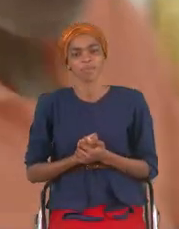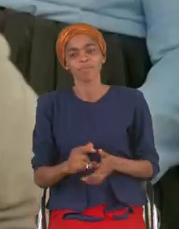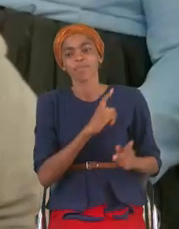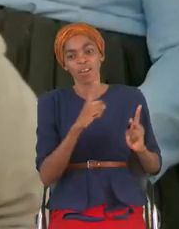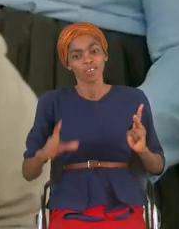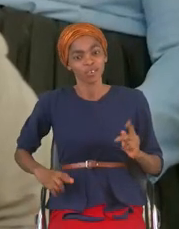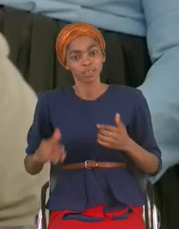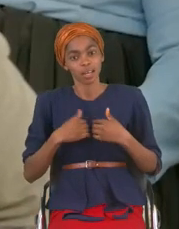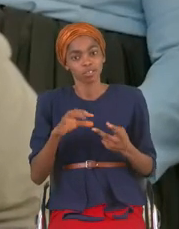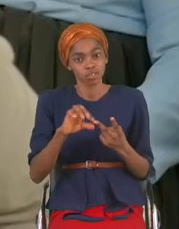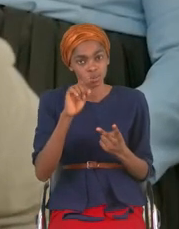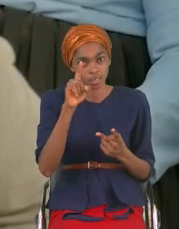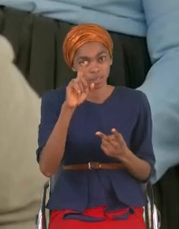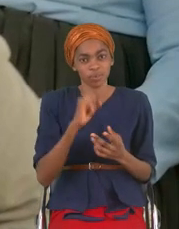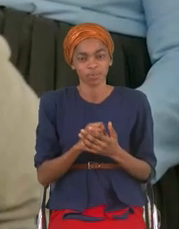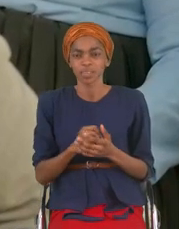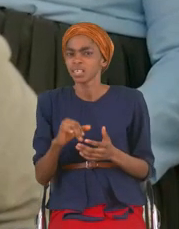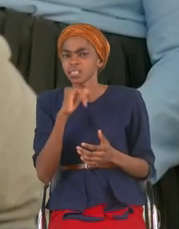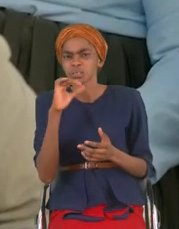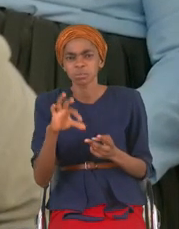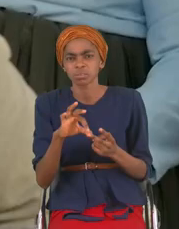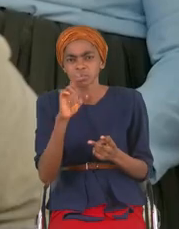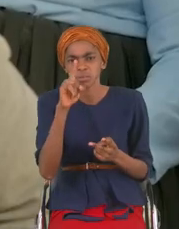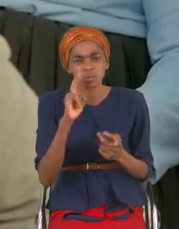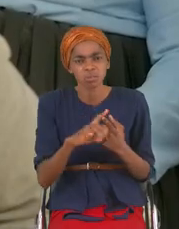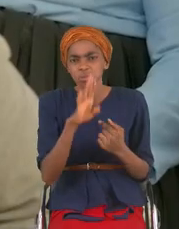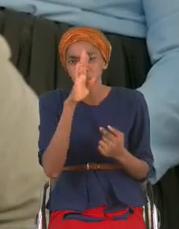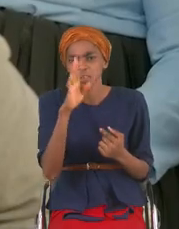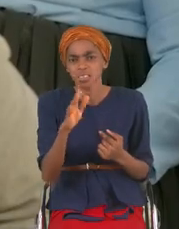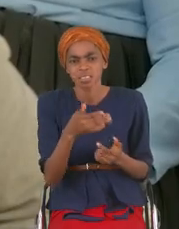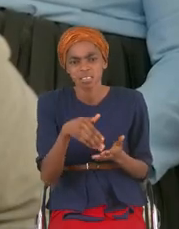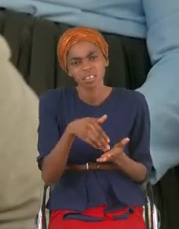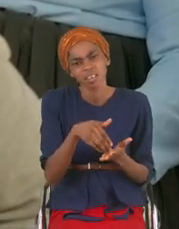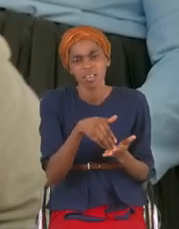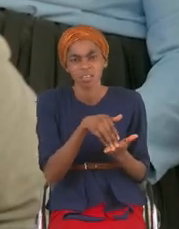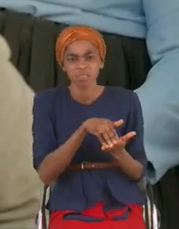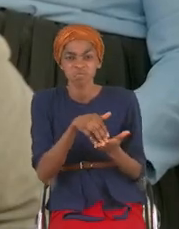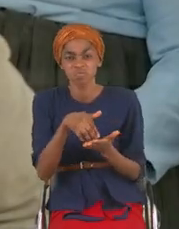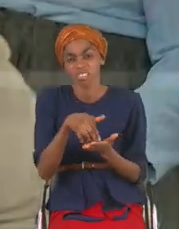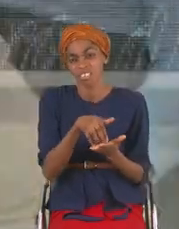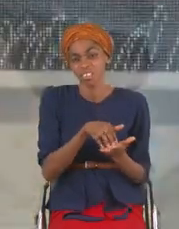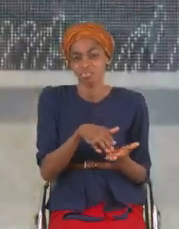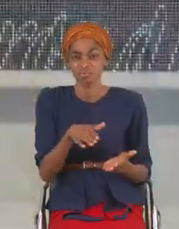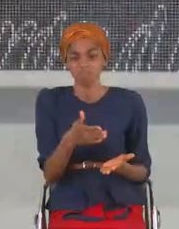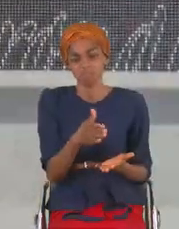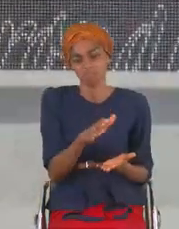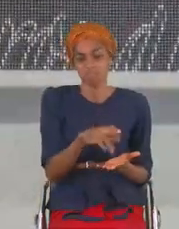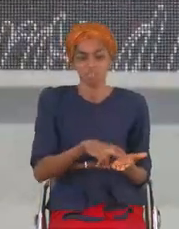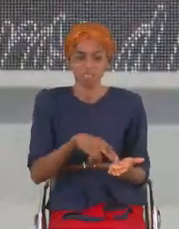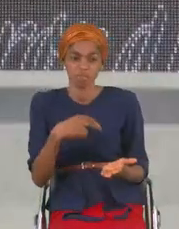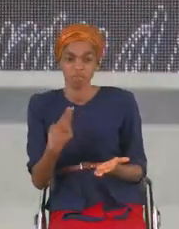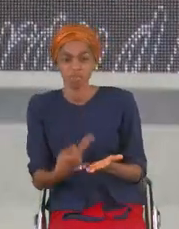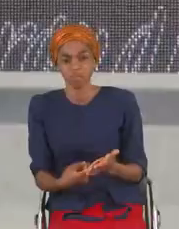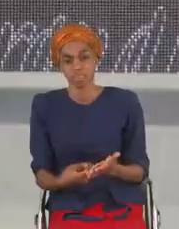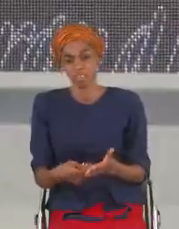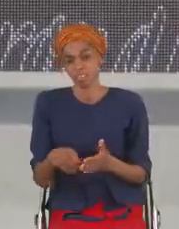has chosen you. He didn't choose you to be a flabby, weak, falling